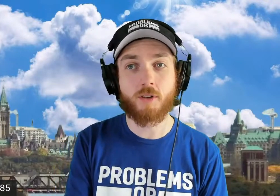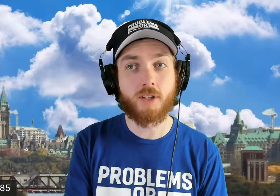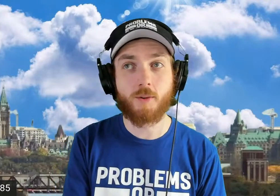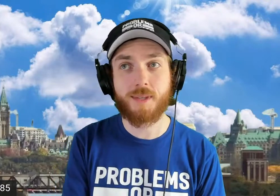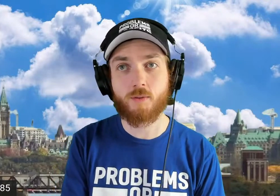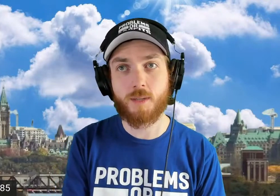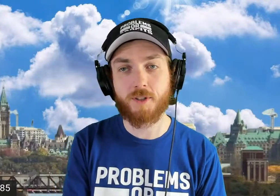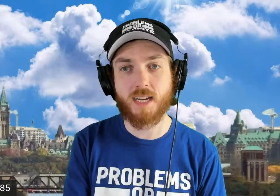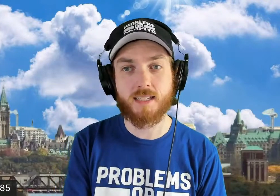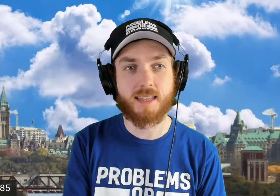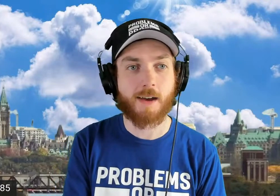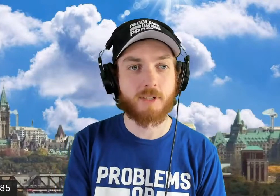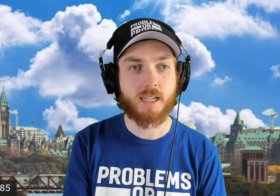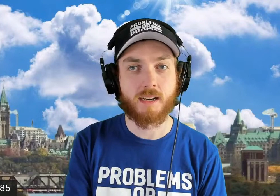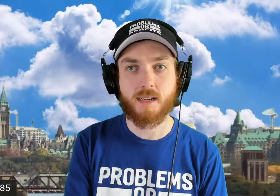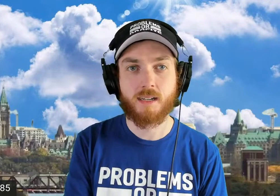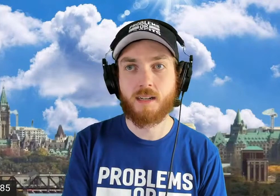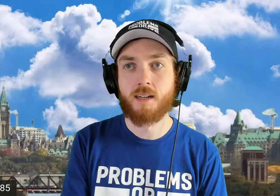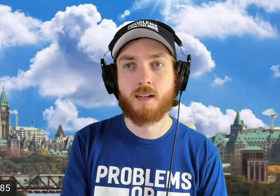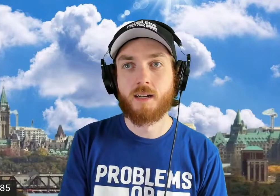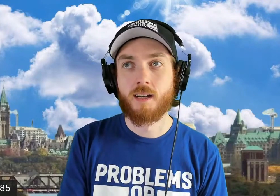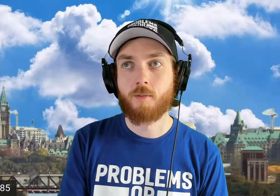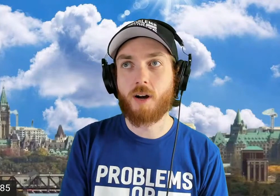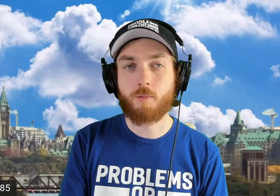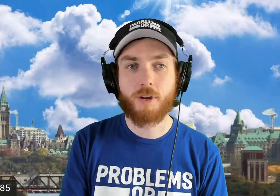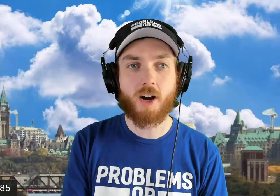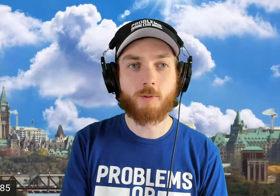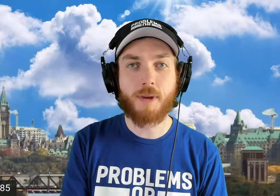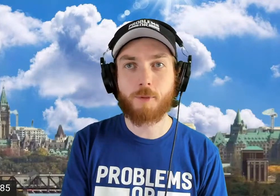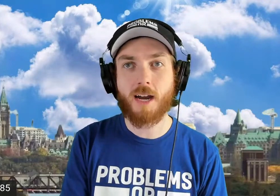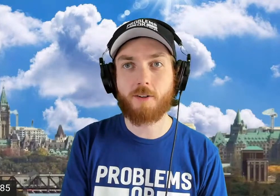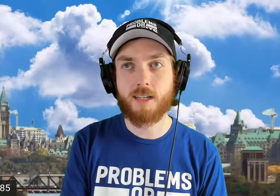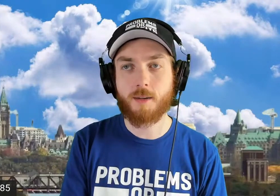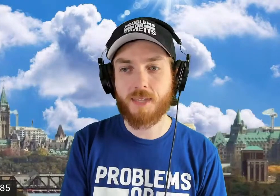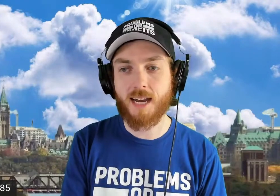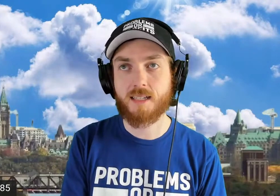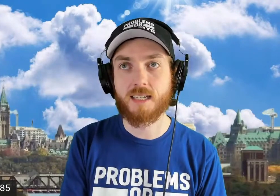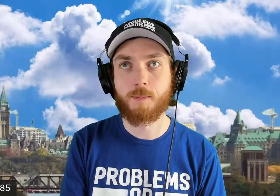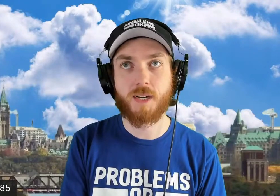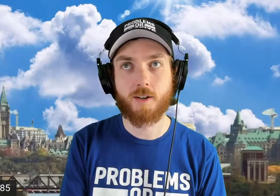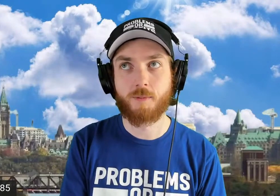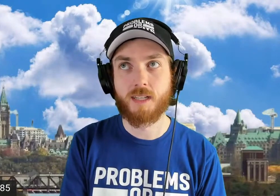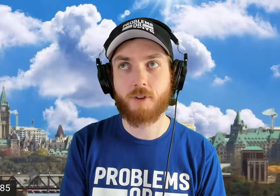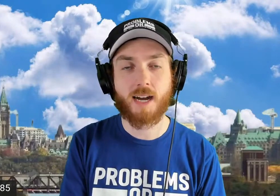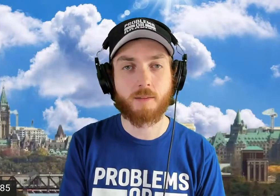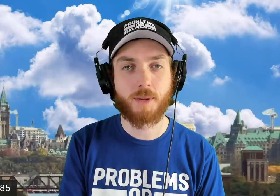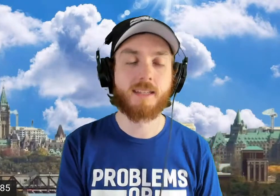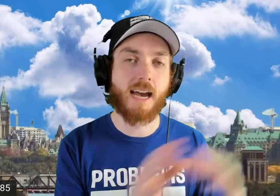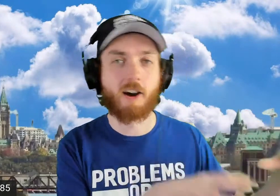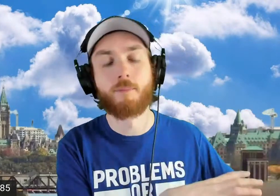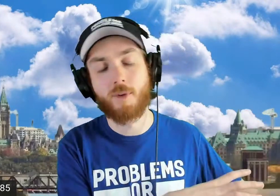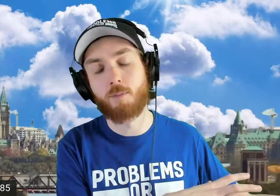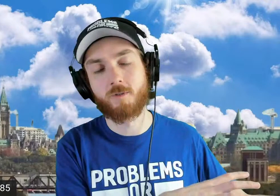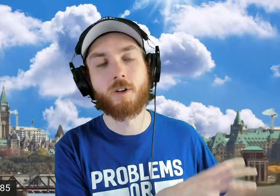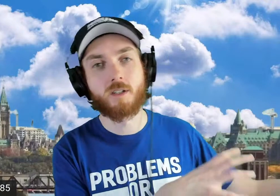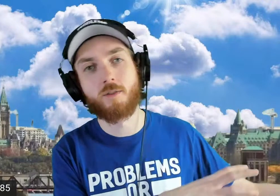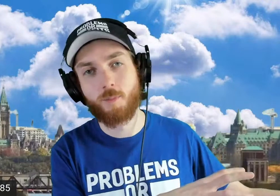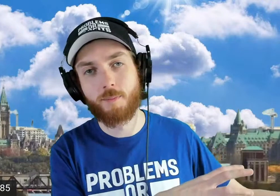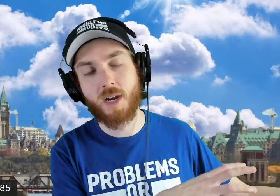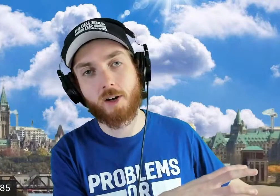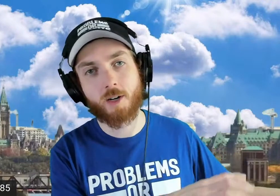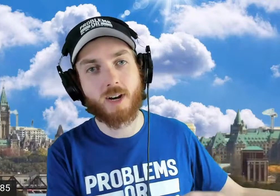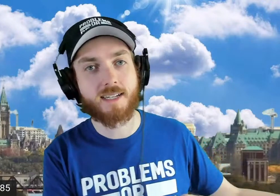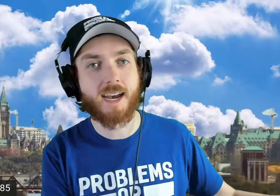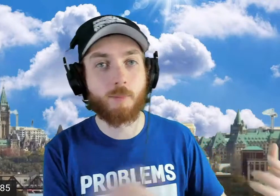it was only going to be 3%, and that was it. Well, we all remember how income tax disappeared and we never had to pay. Now, I'm referring